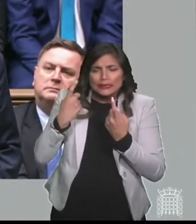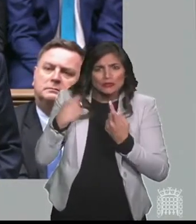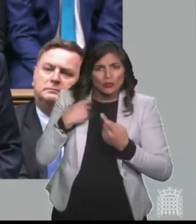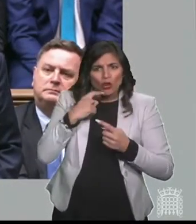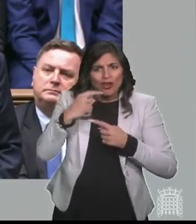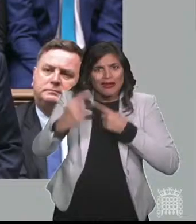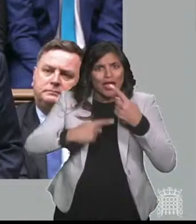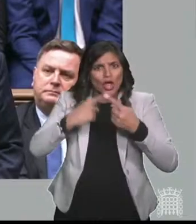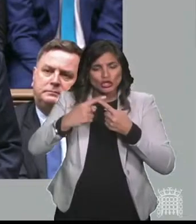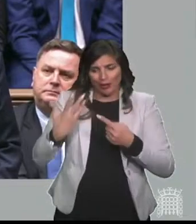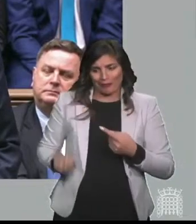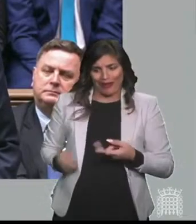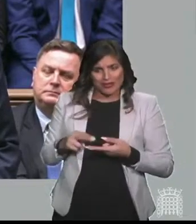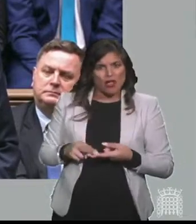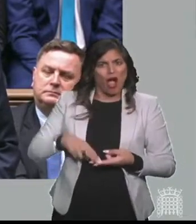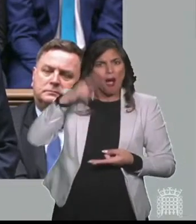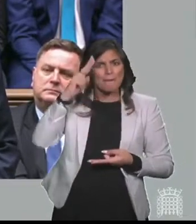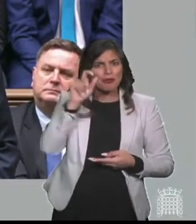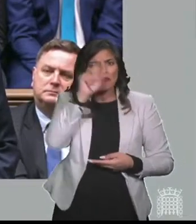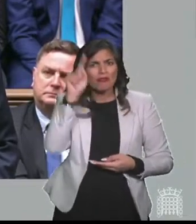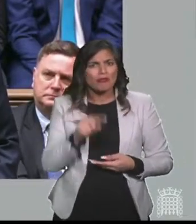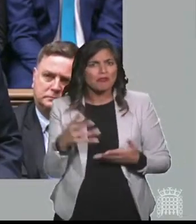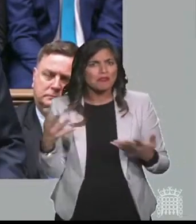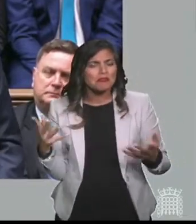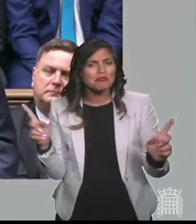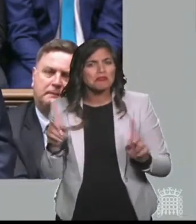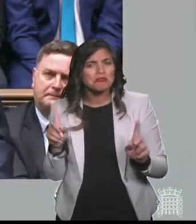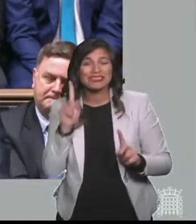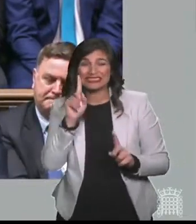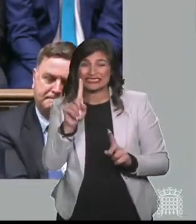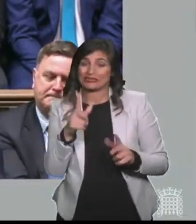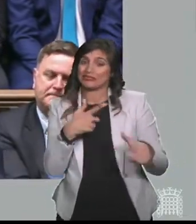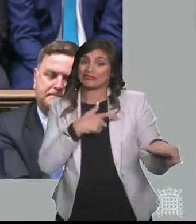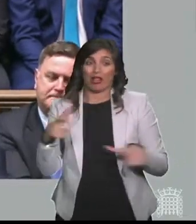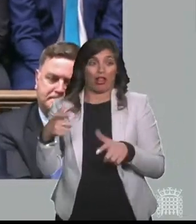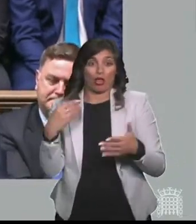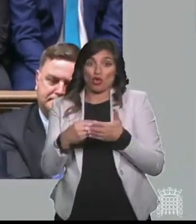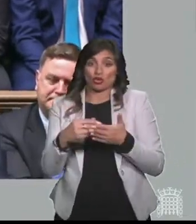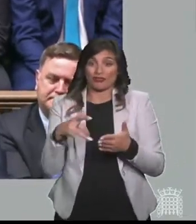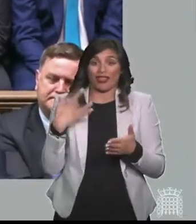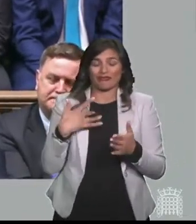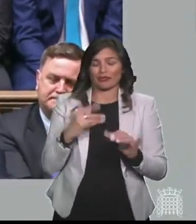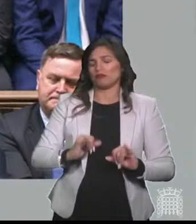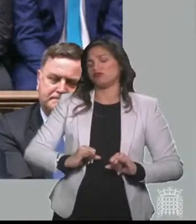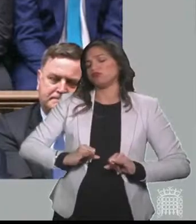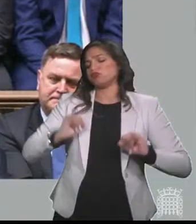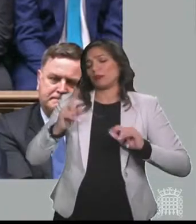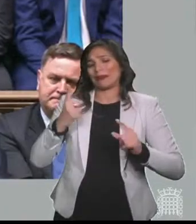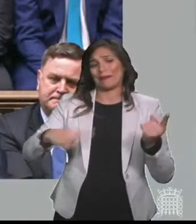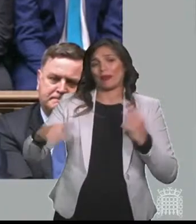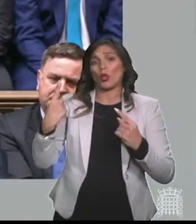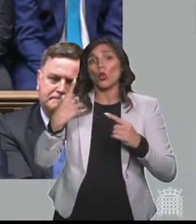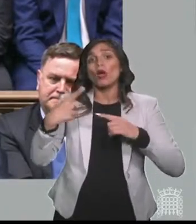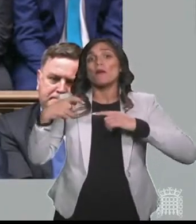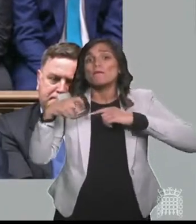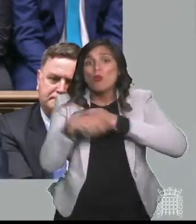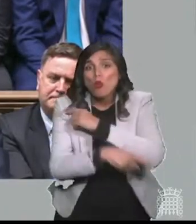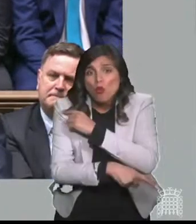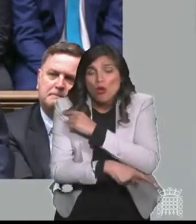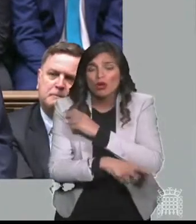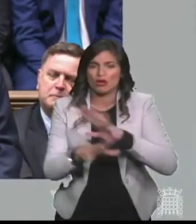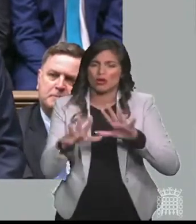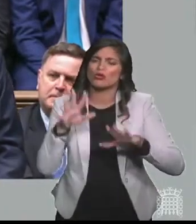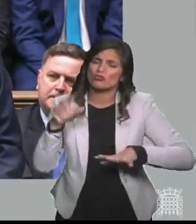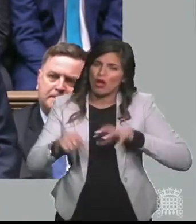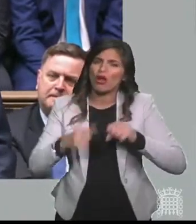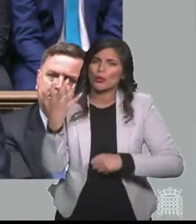for inflation. But cost of living pressures remain at their most acute for the poorest families. So instead,